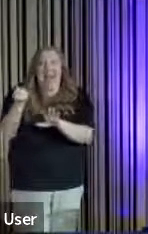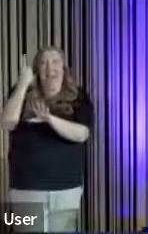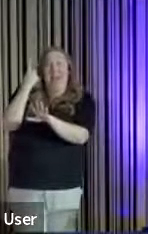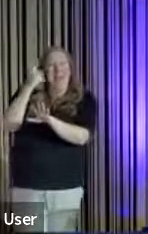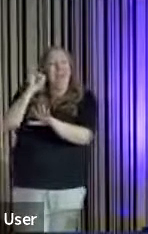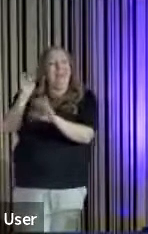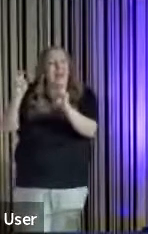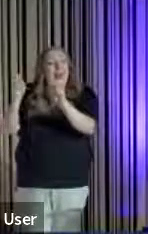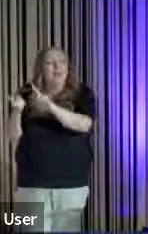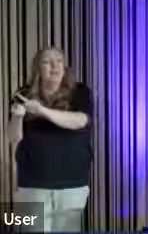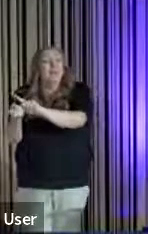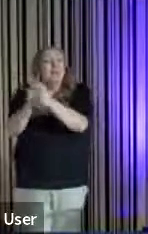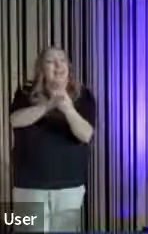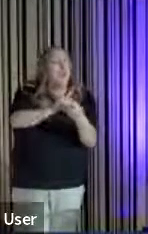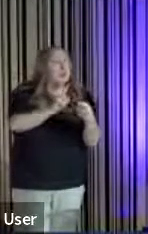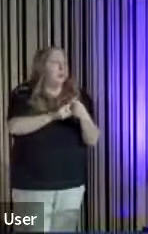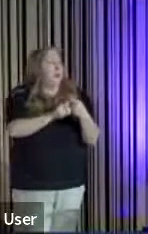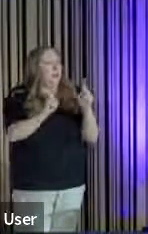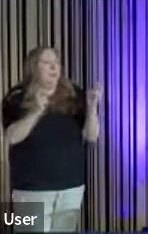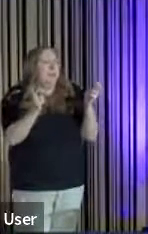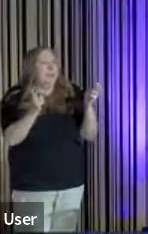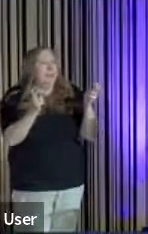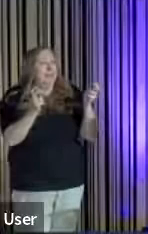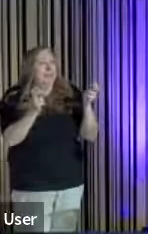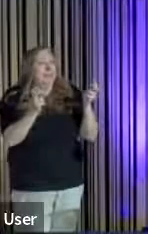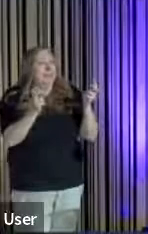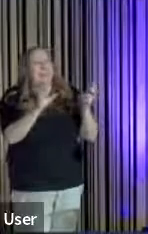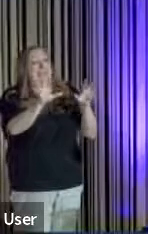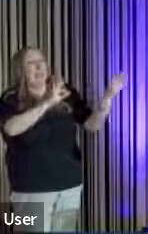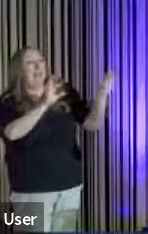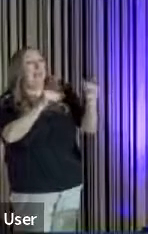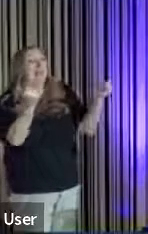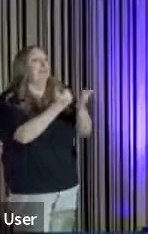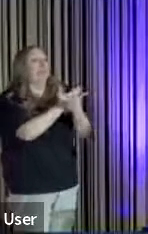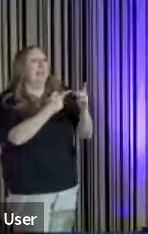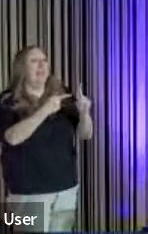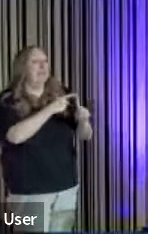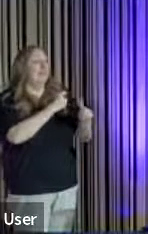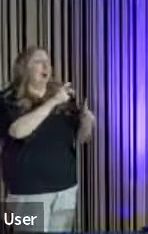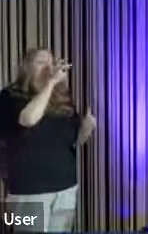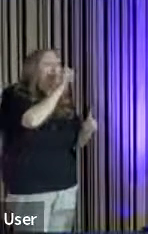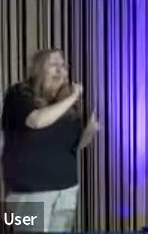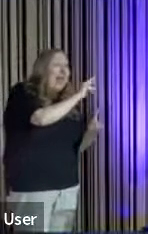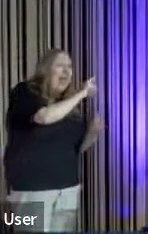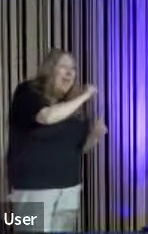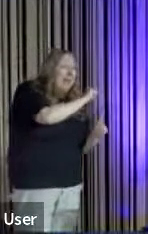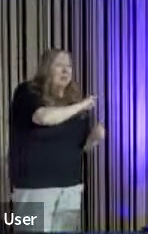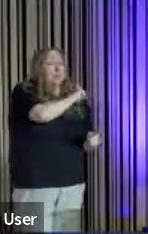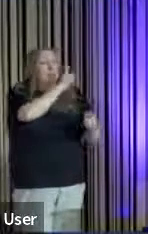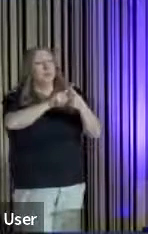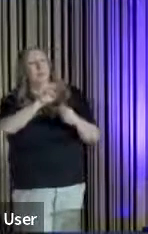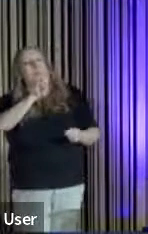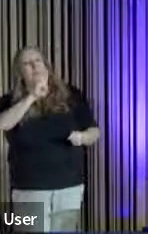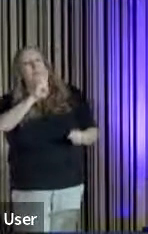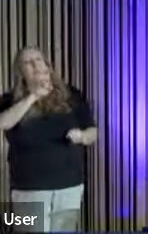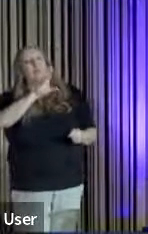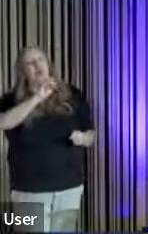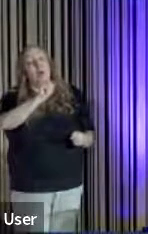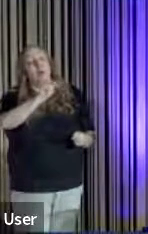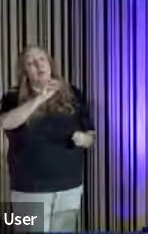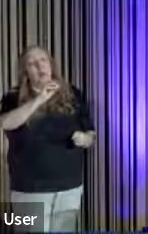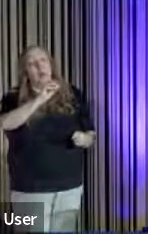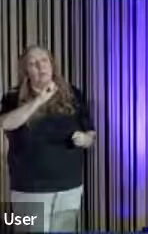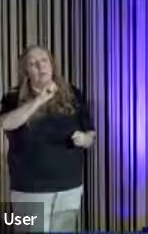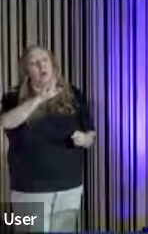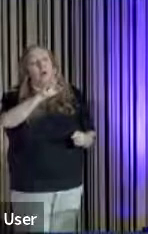of sampling everything between an ant and a brontosaurus in a forest, okay? So we have